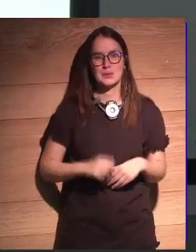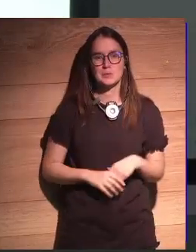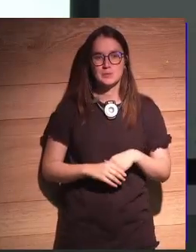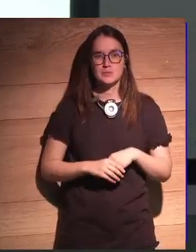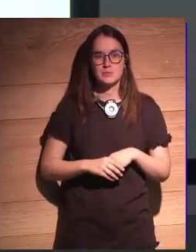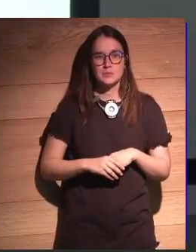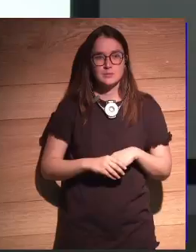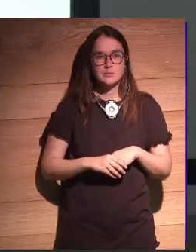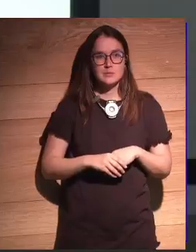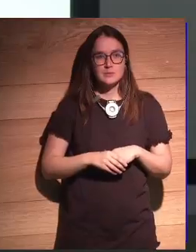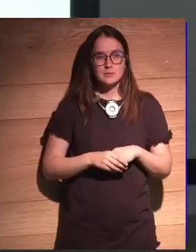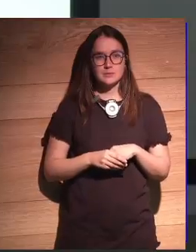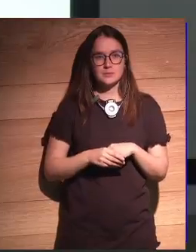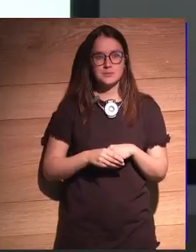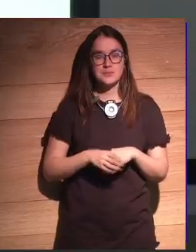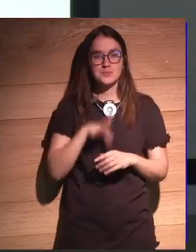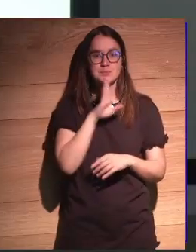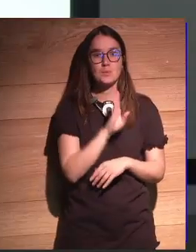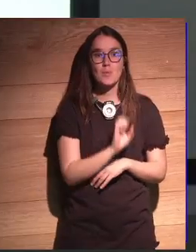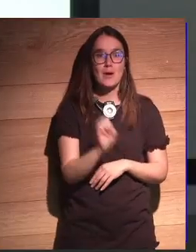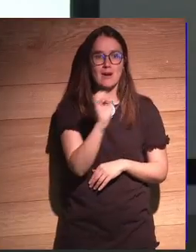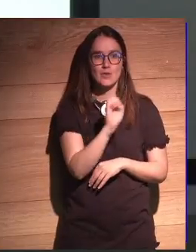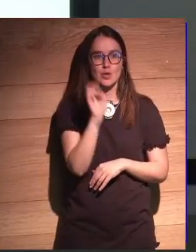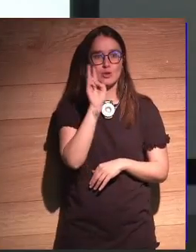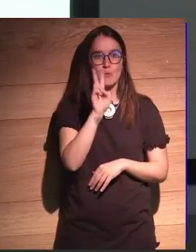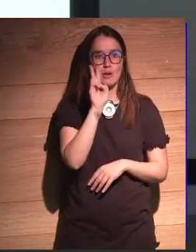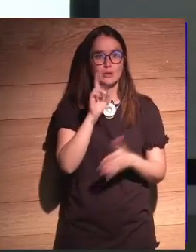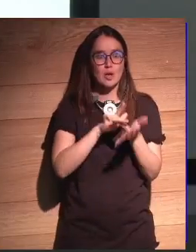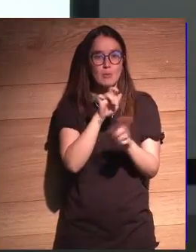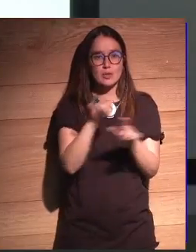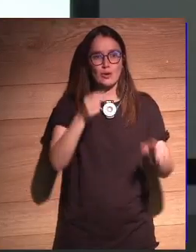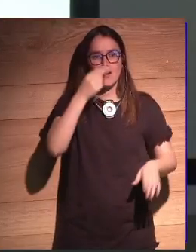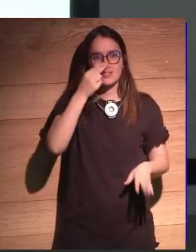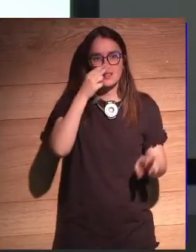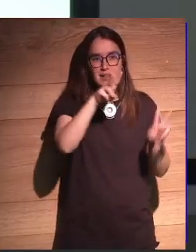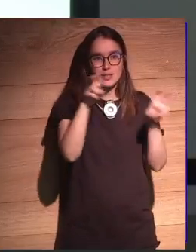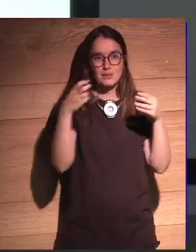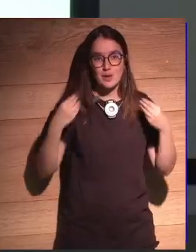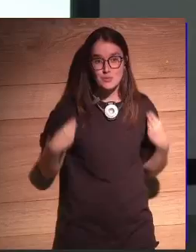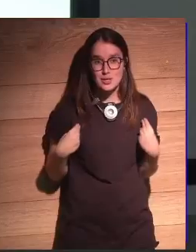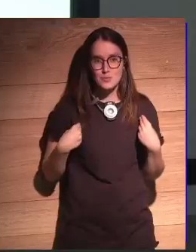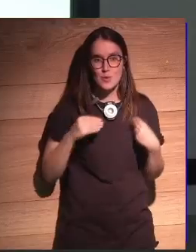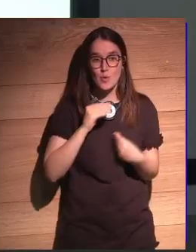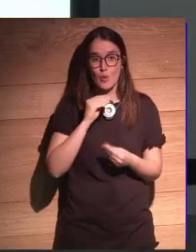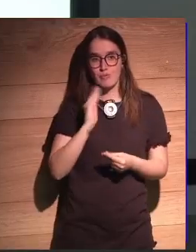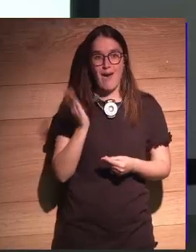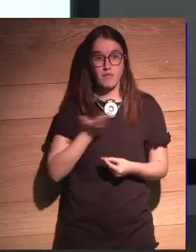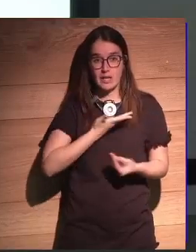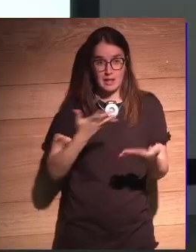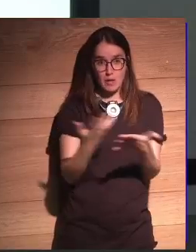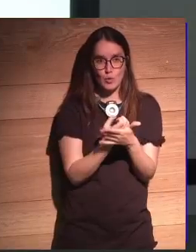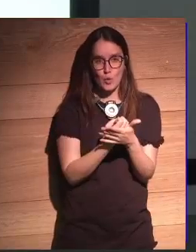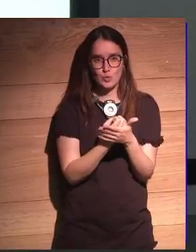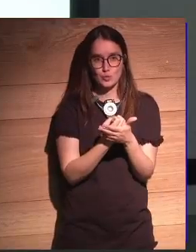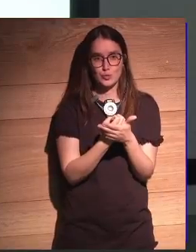It is great to see everyone here interested in this issue that affects all of us and that we're all aware